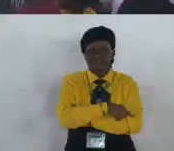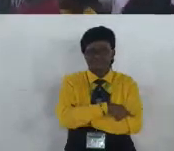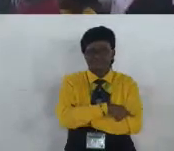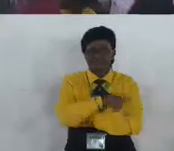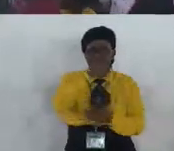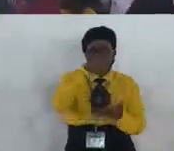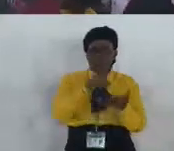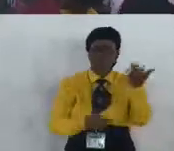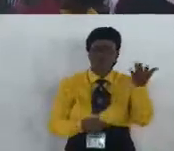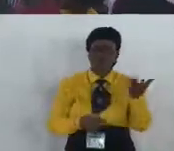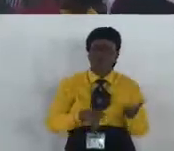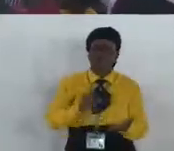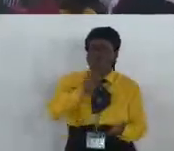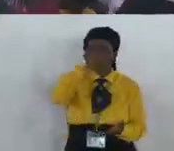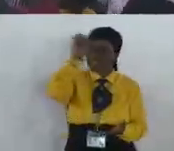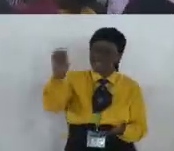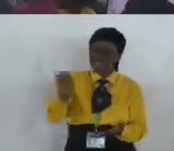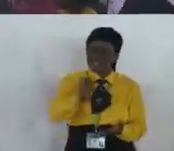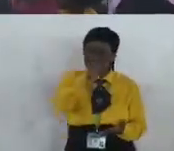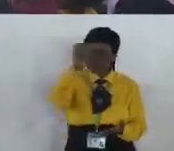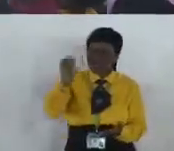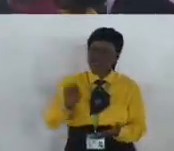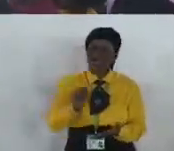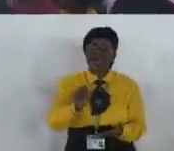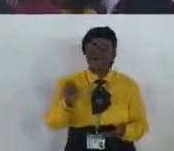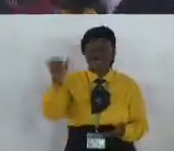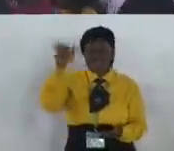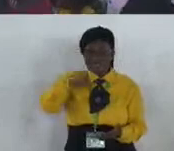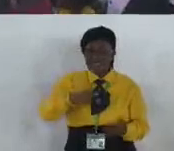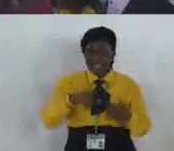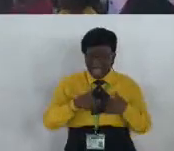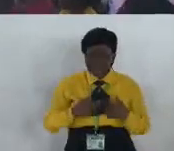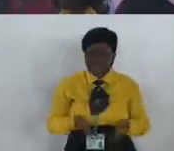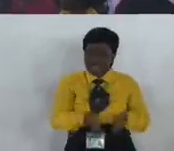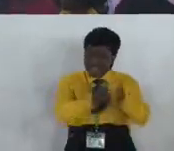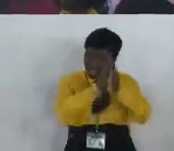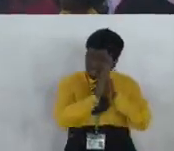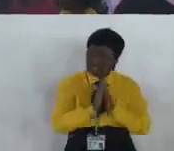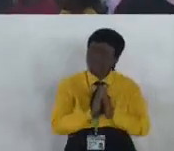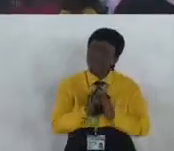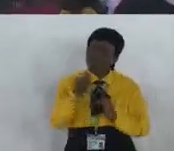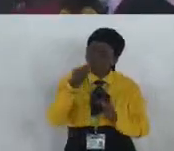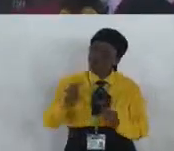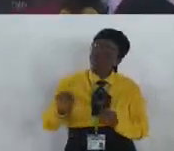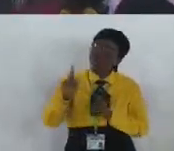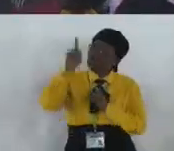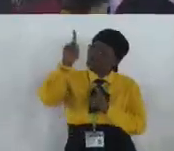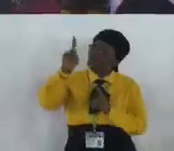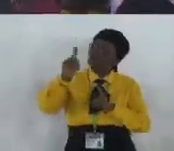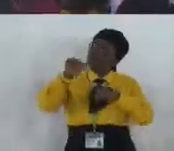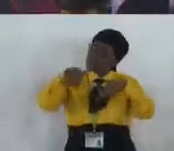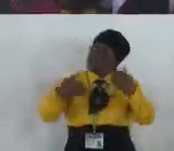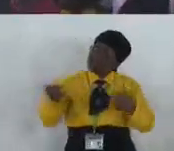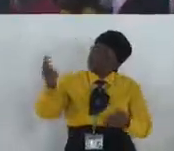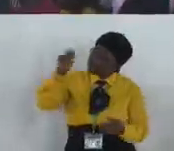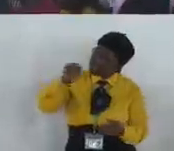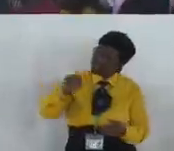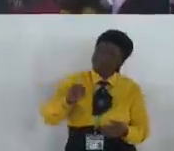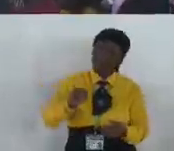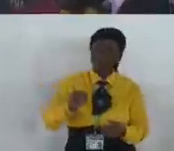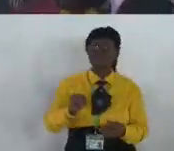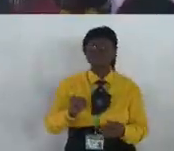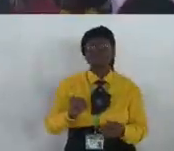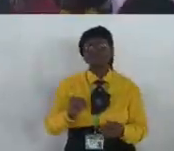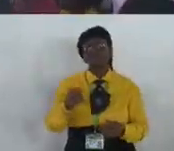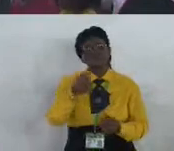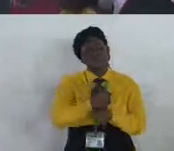Whatever they touch from now, let it prosper. Make them whole. Make them whole, body, soul, and